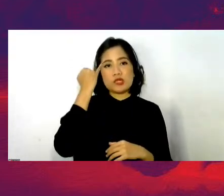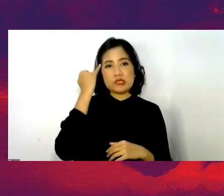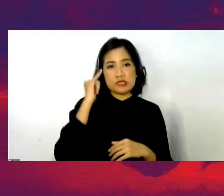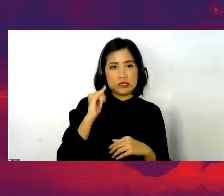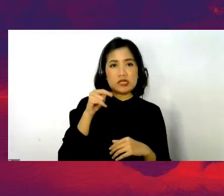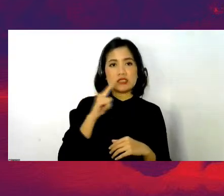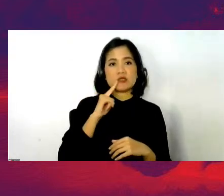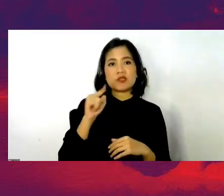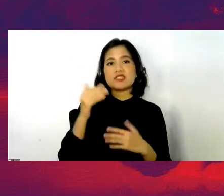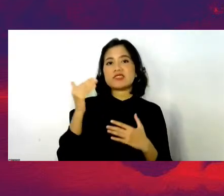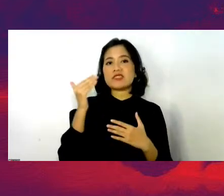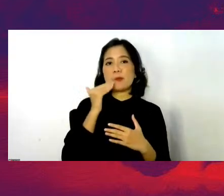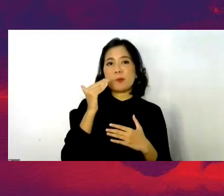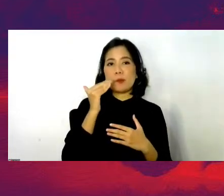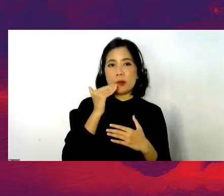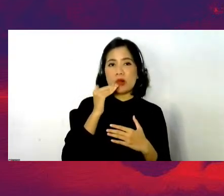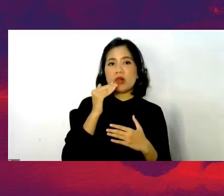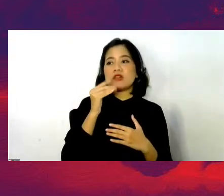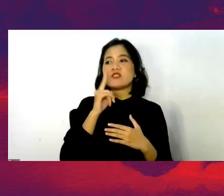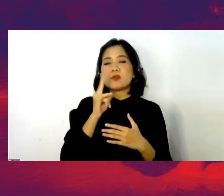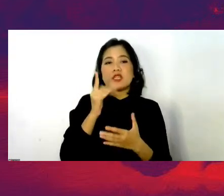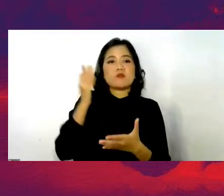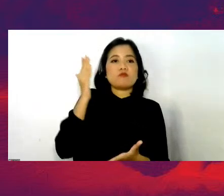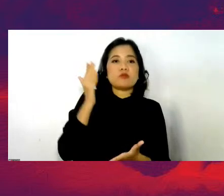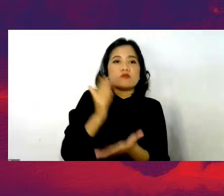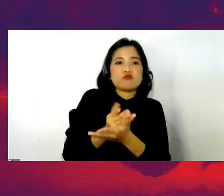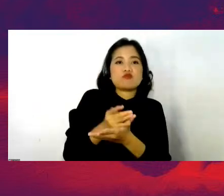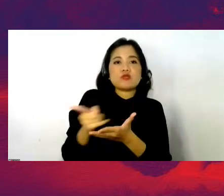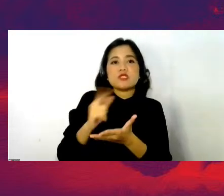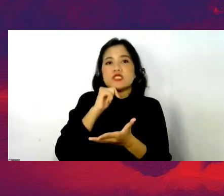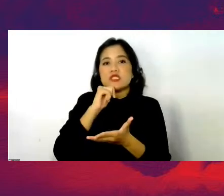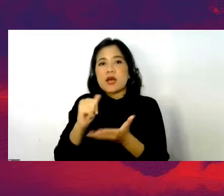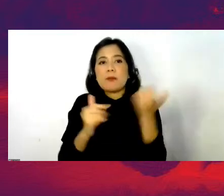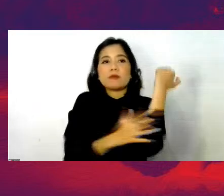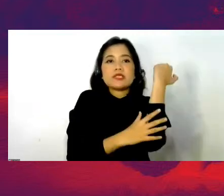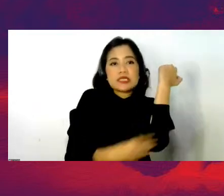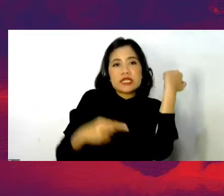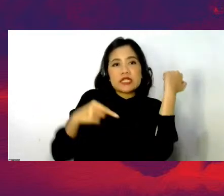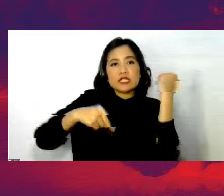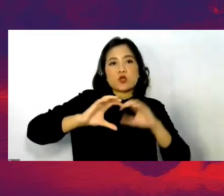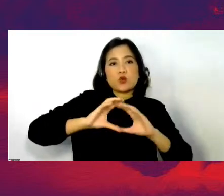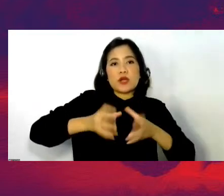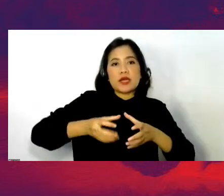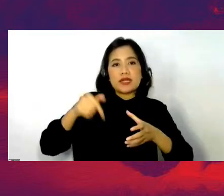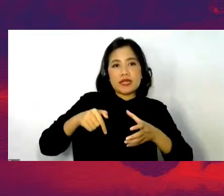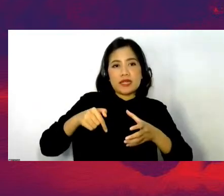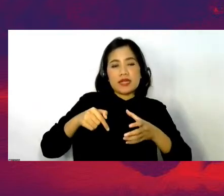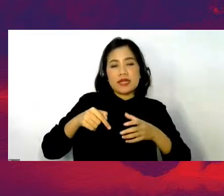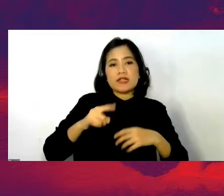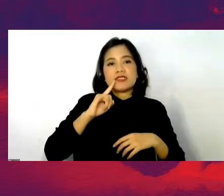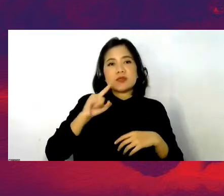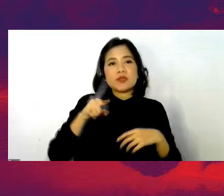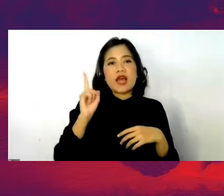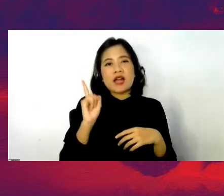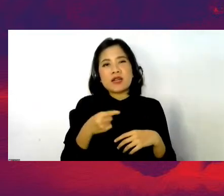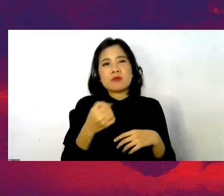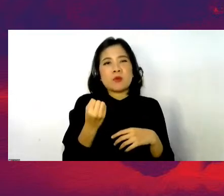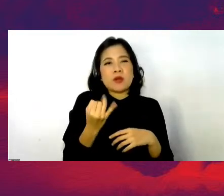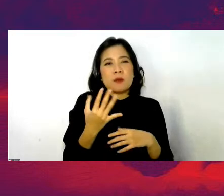changes, and that's how you can decrease poverty. And they also say, well, what happens if you have a subgroup here and a subgroup here and you combine